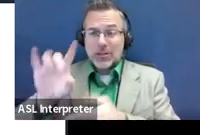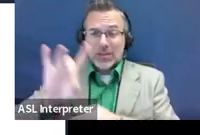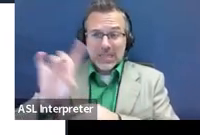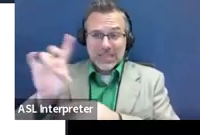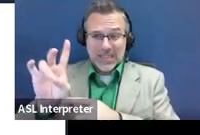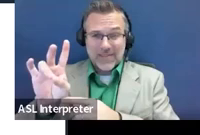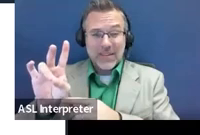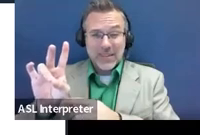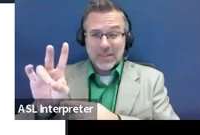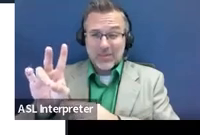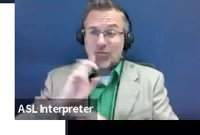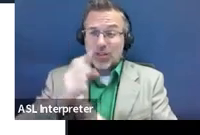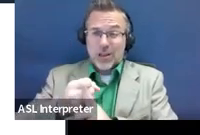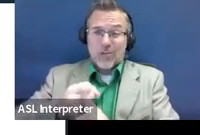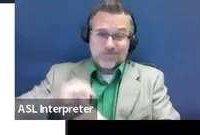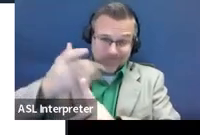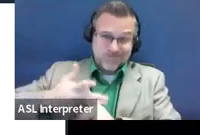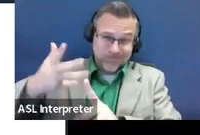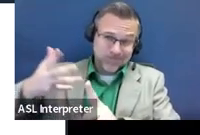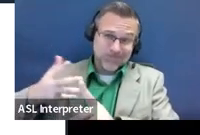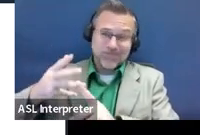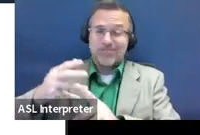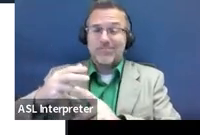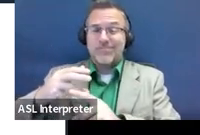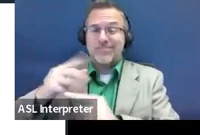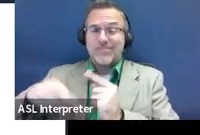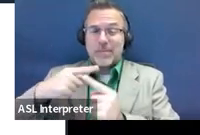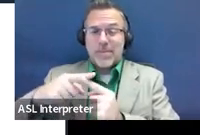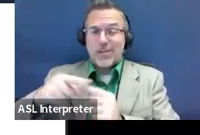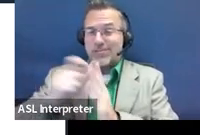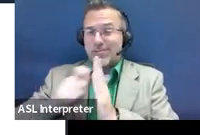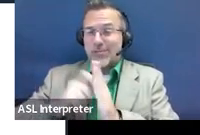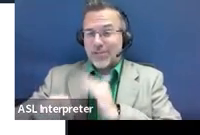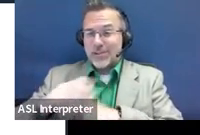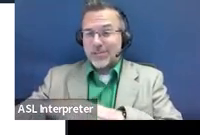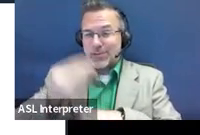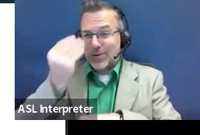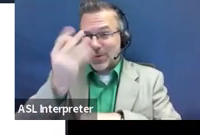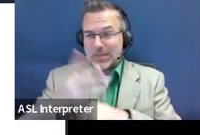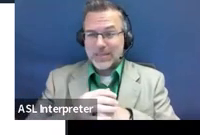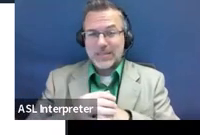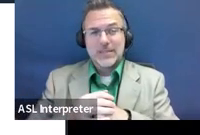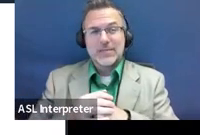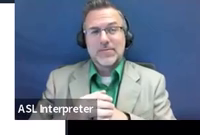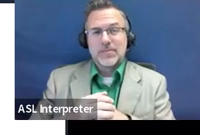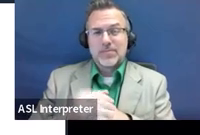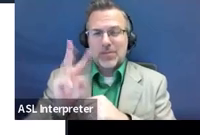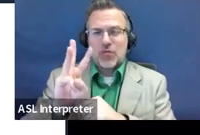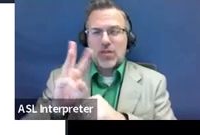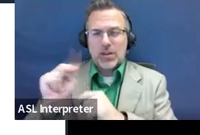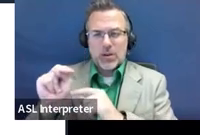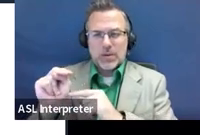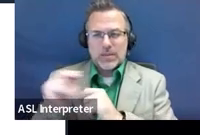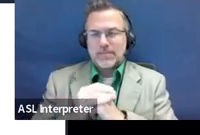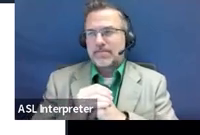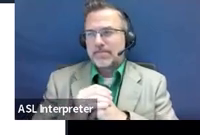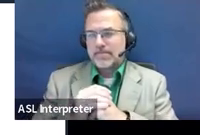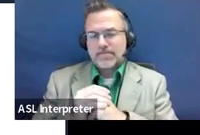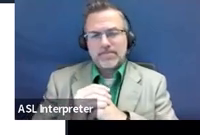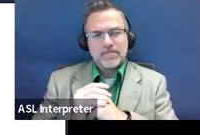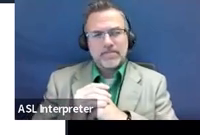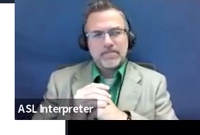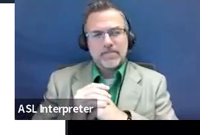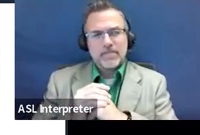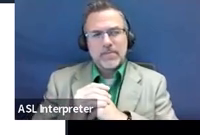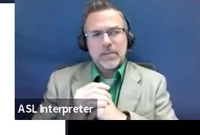page 87 is where it begins. So you can access that there if you have any questions.